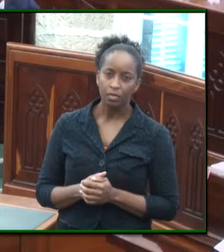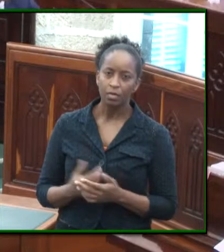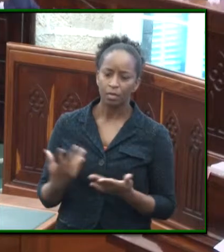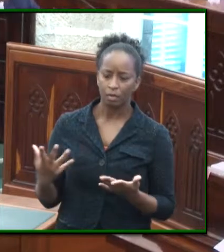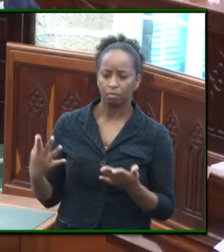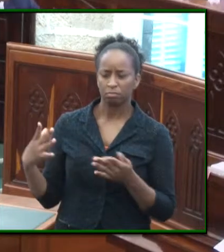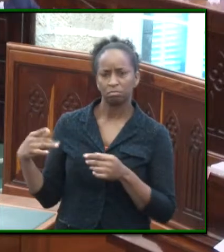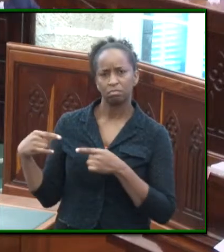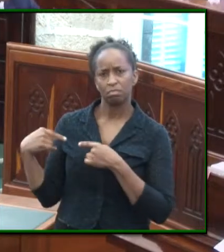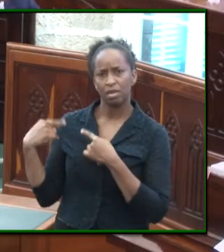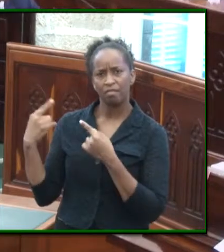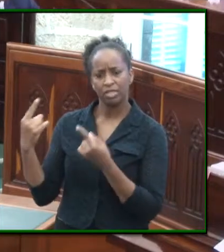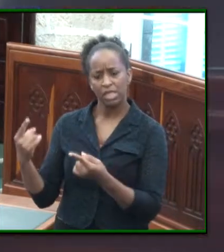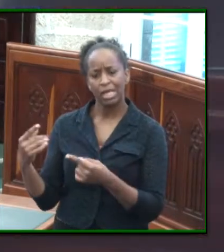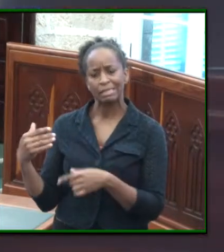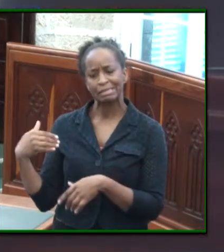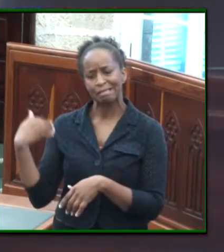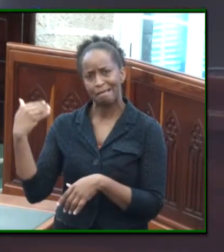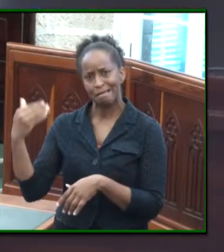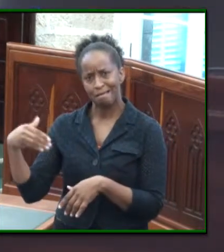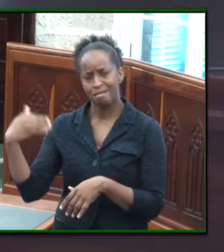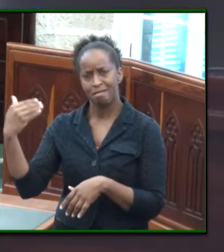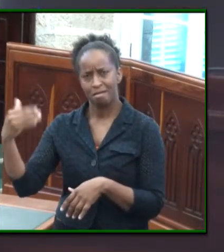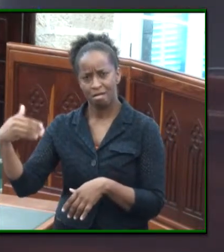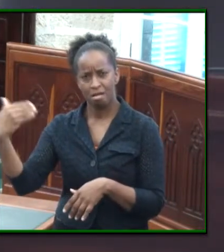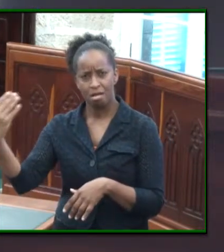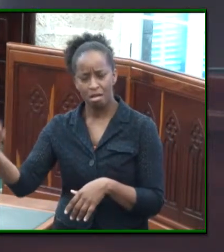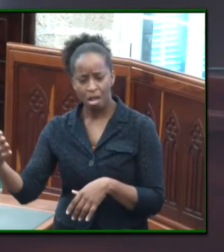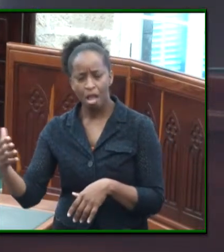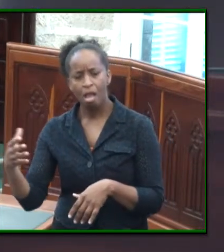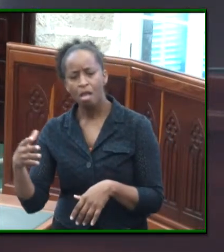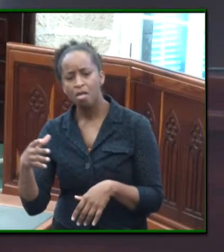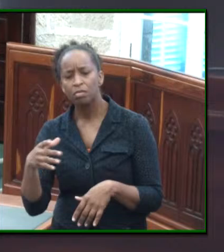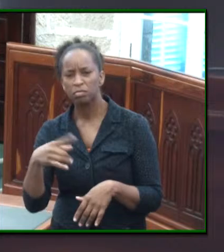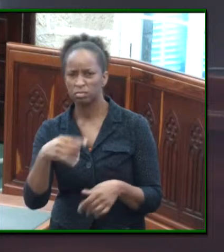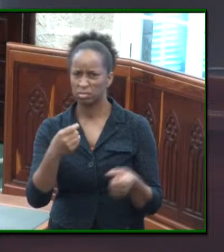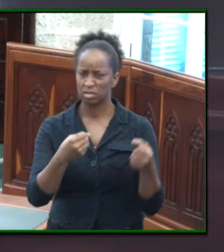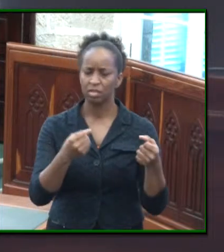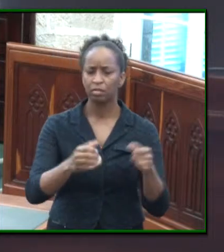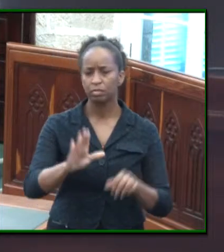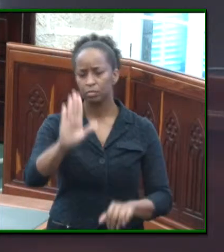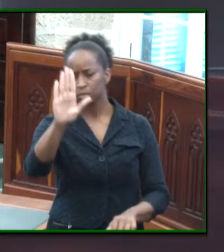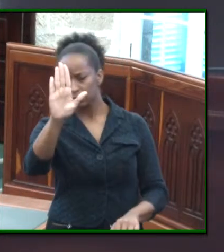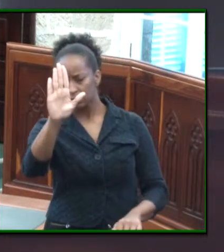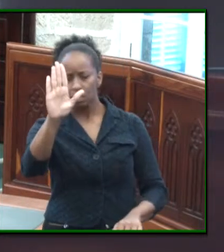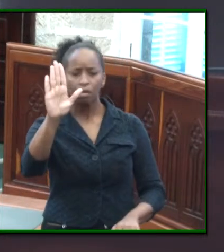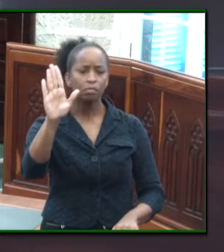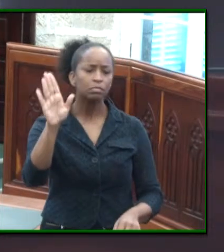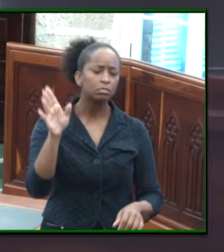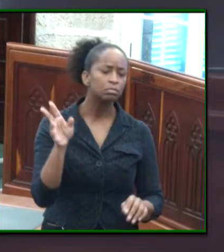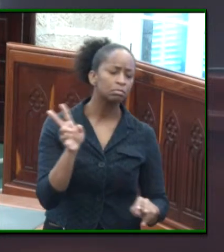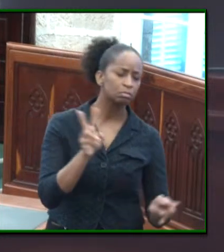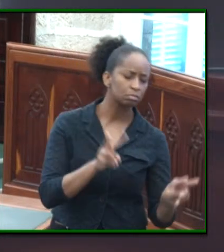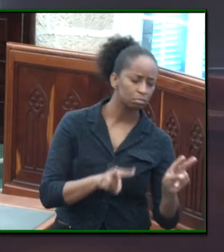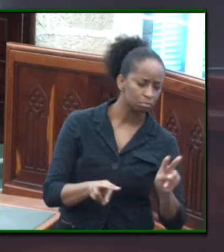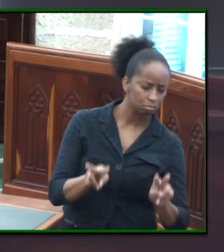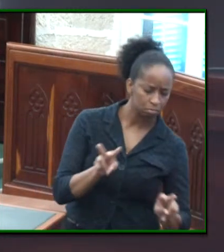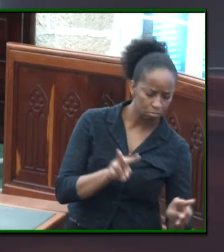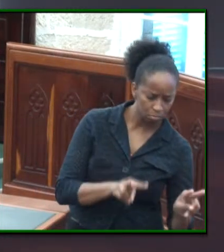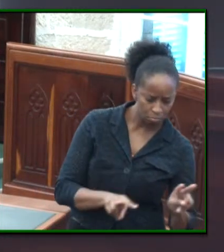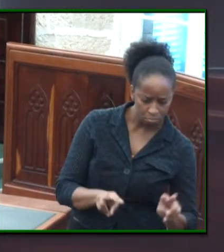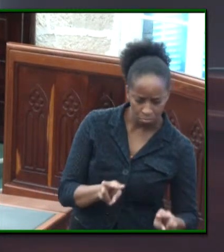produce by both day and night. It happens on a regular basis. We